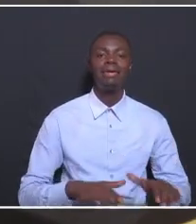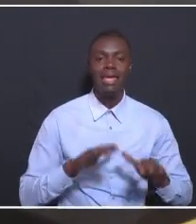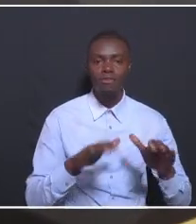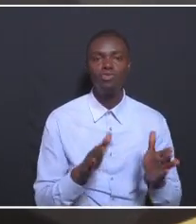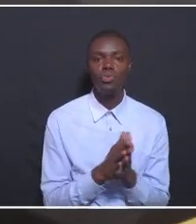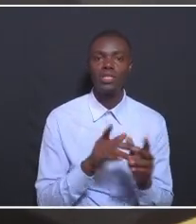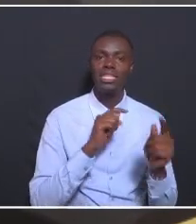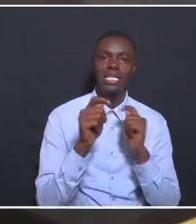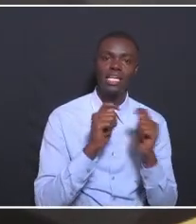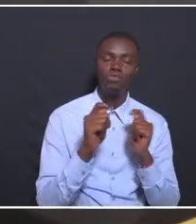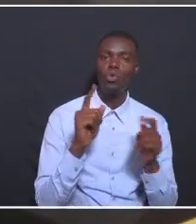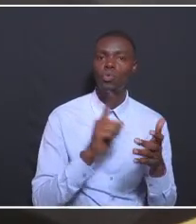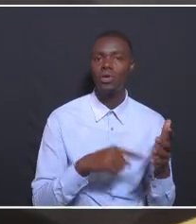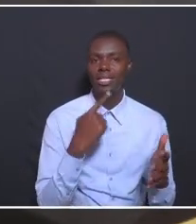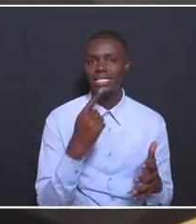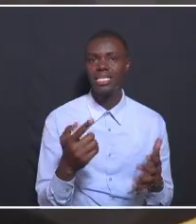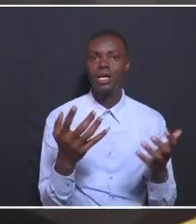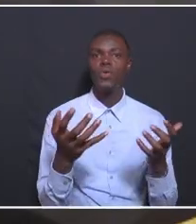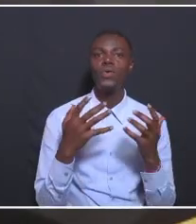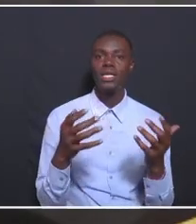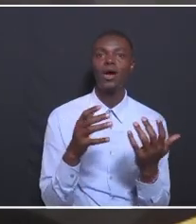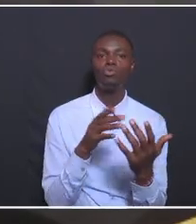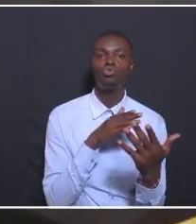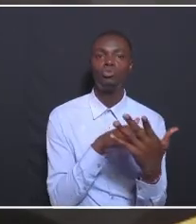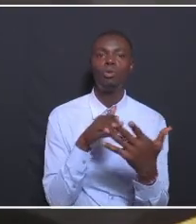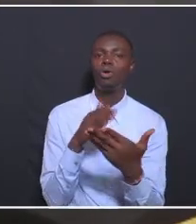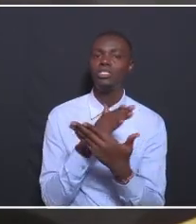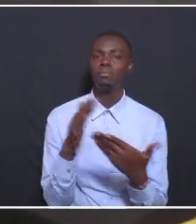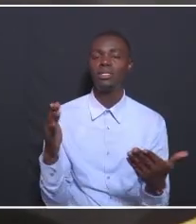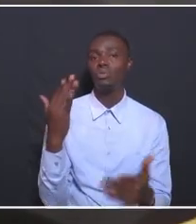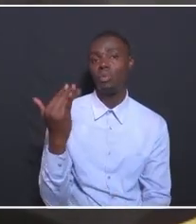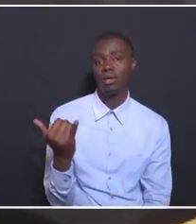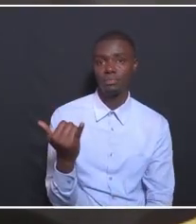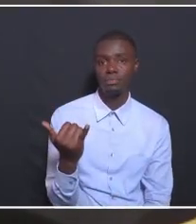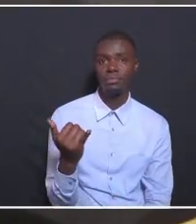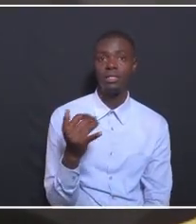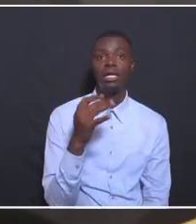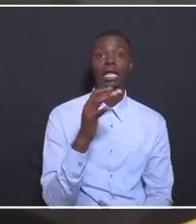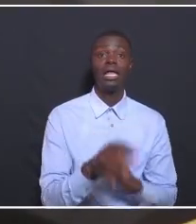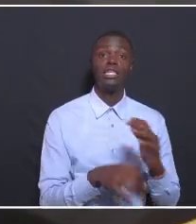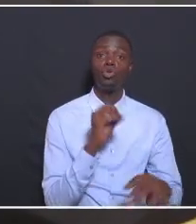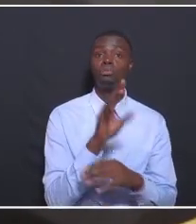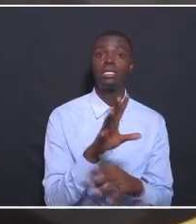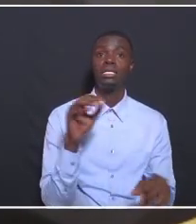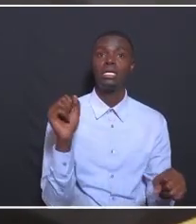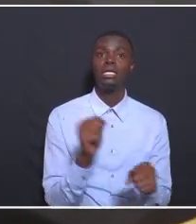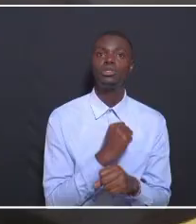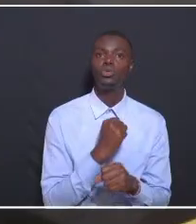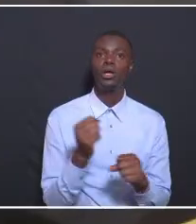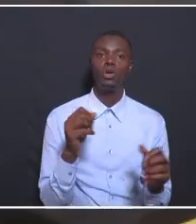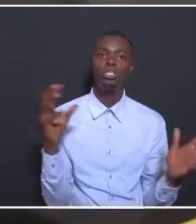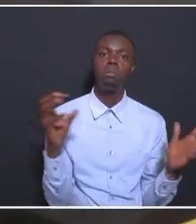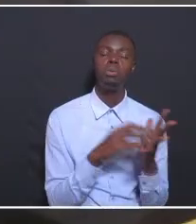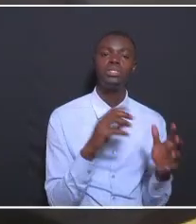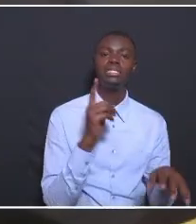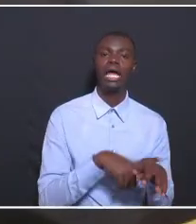were saying. Like, we had to censor a little bit of things, because with the documentary, it can elicit a bit of anger,